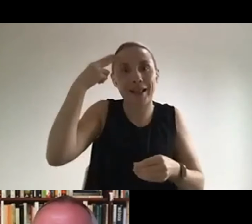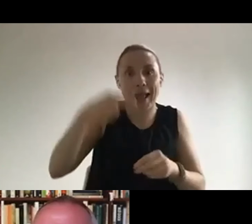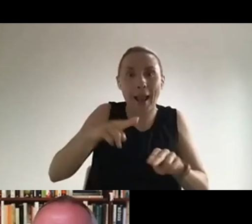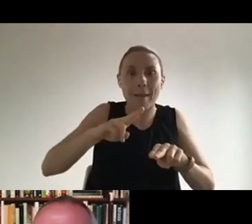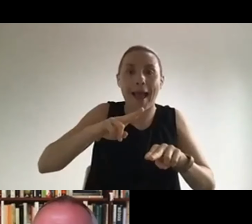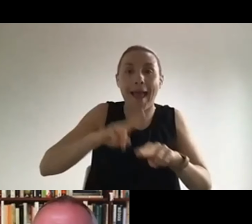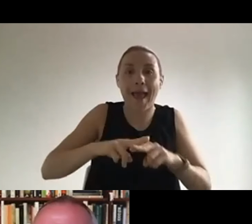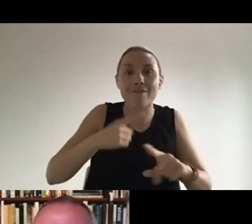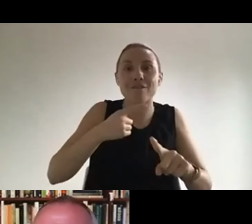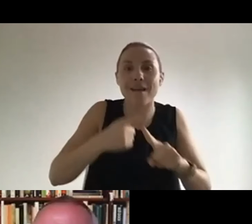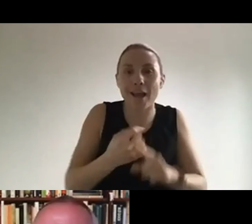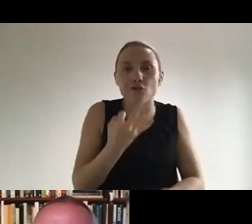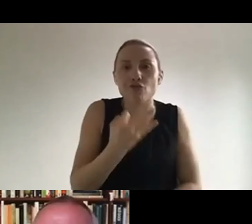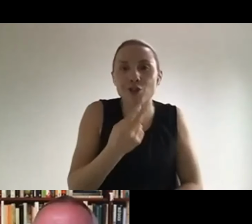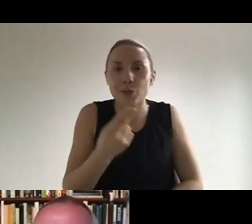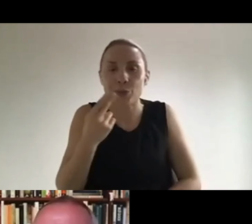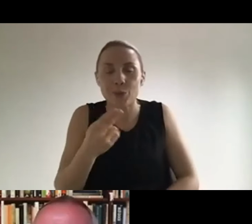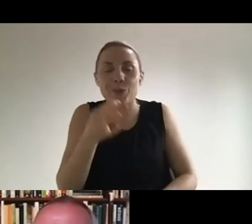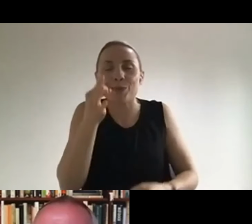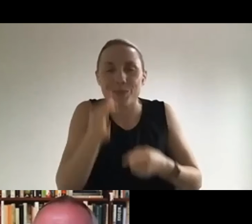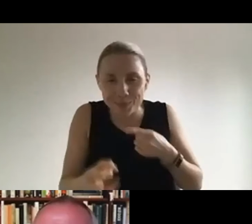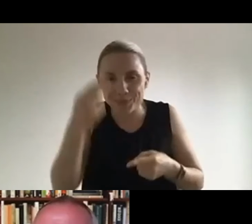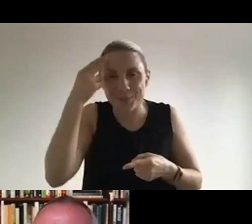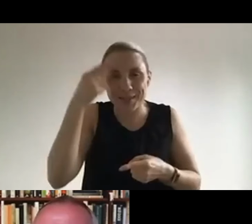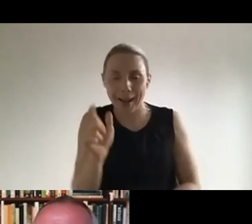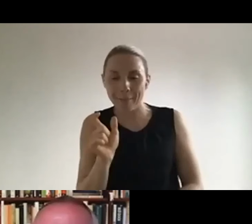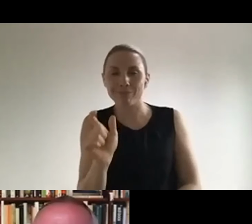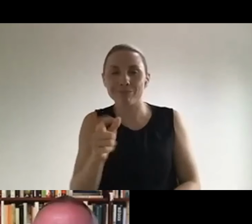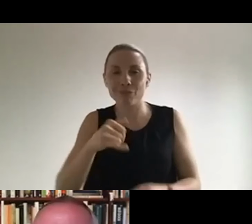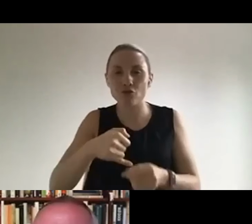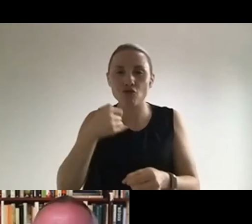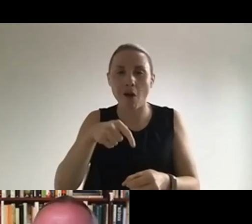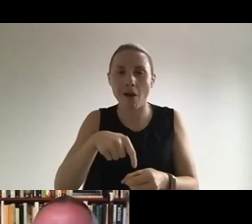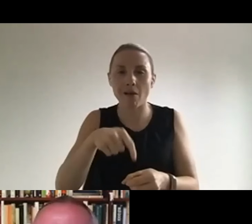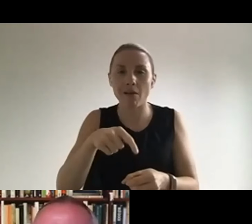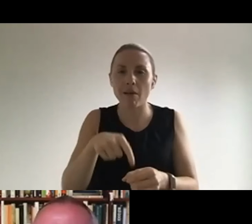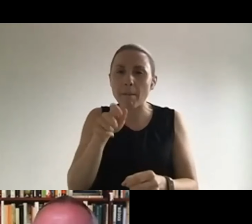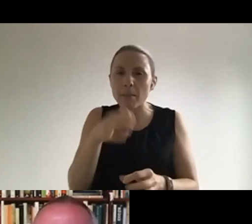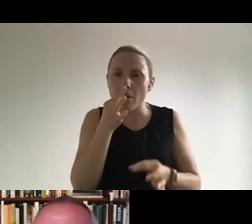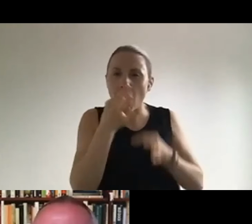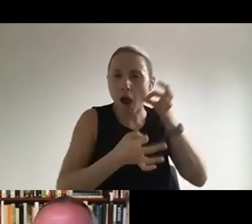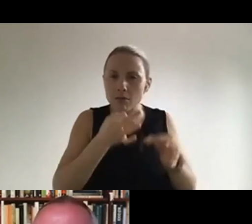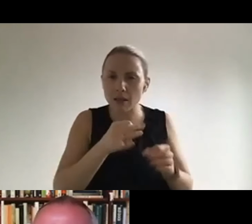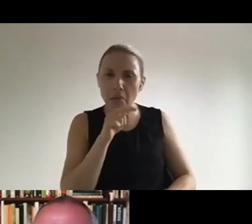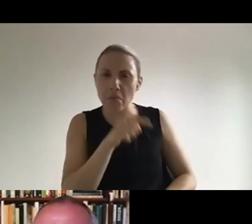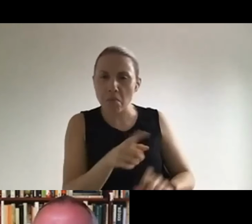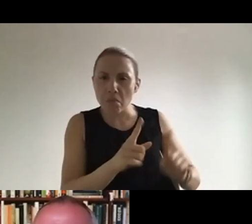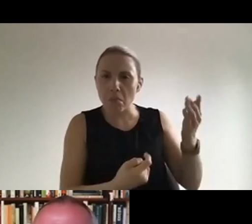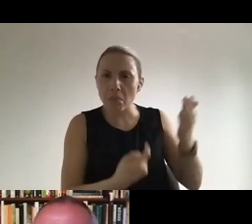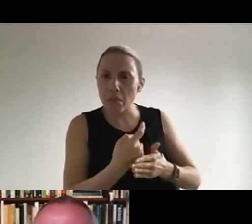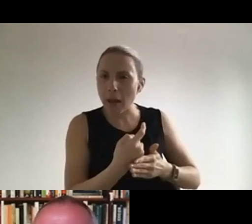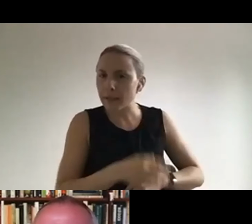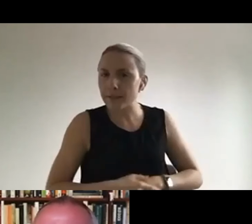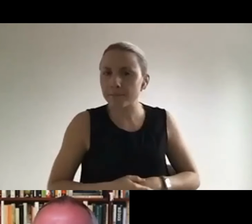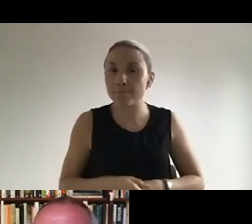precise. But a couple of people asking about that. I don't know, Anne, do you know much about